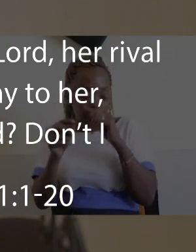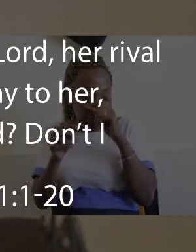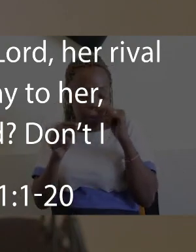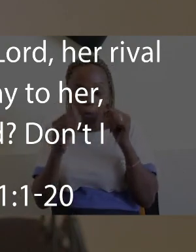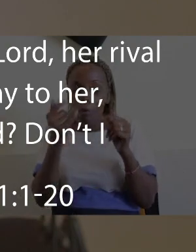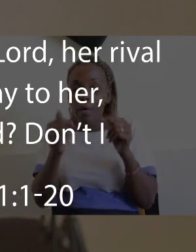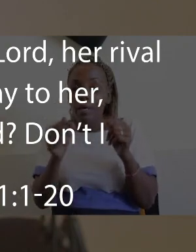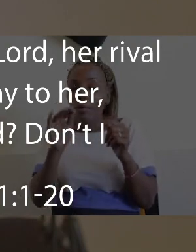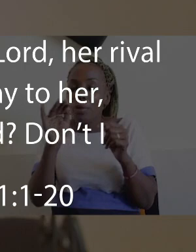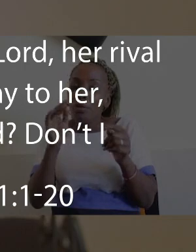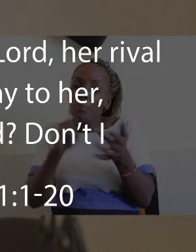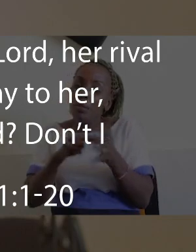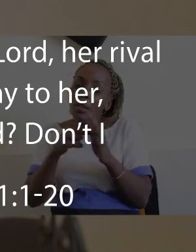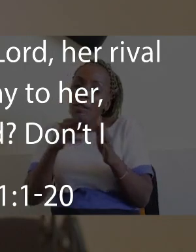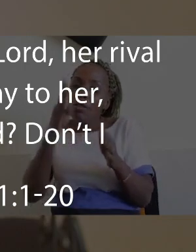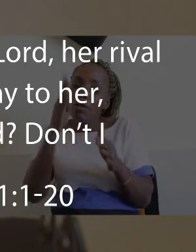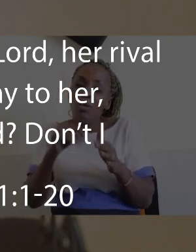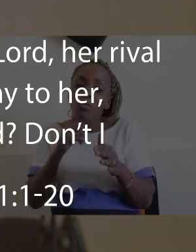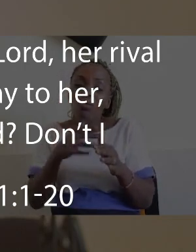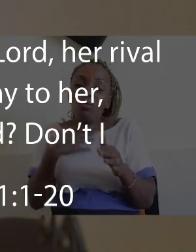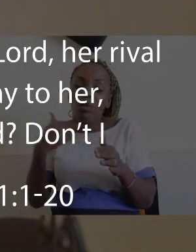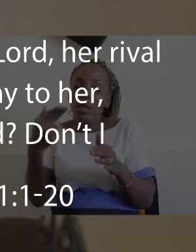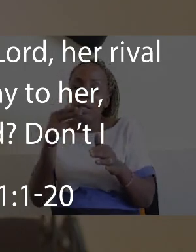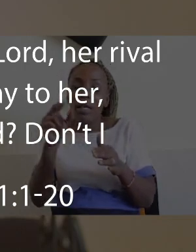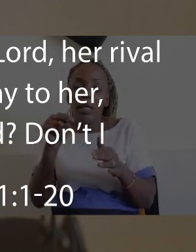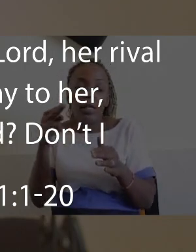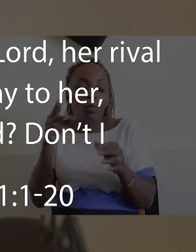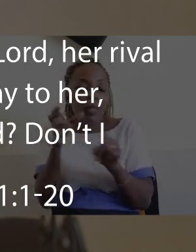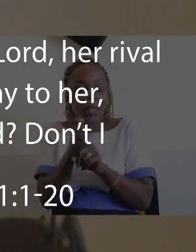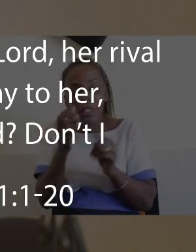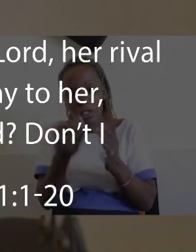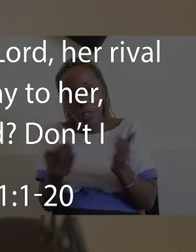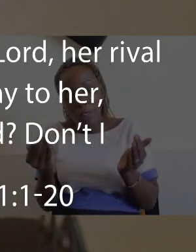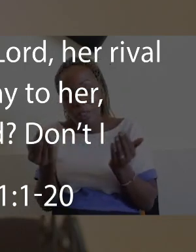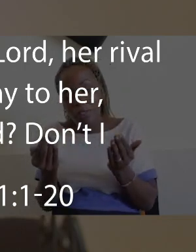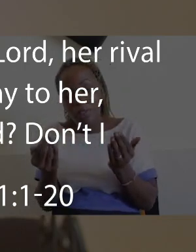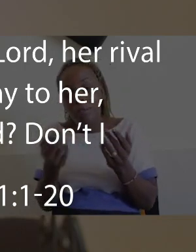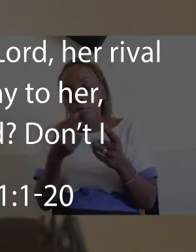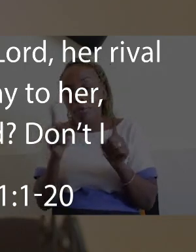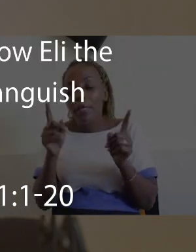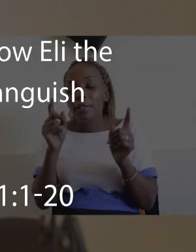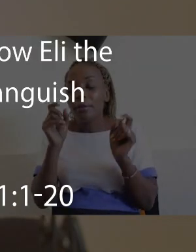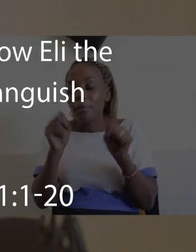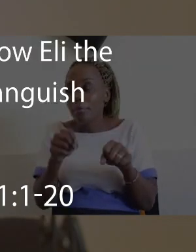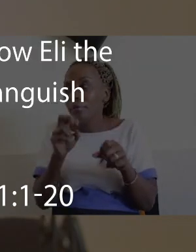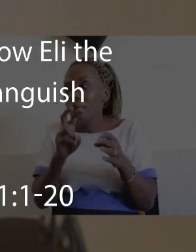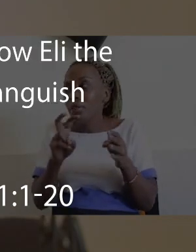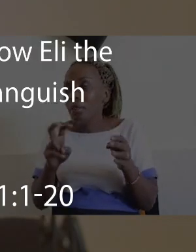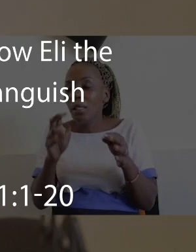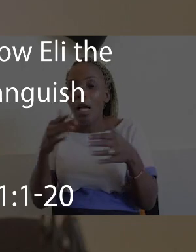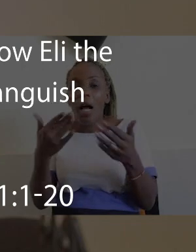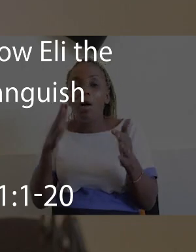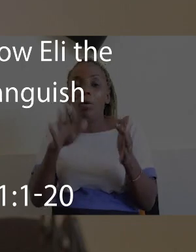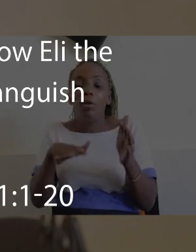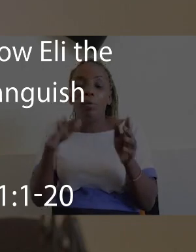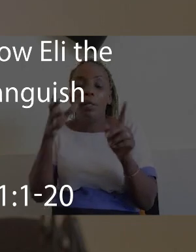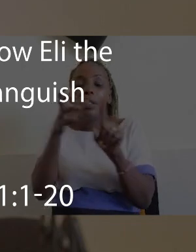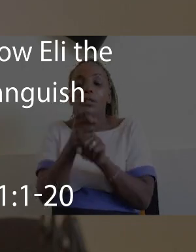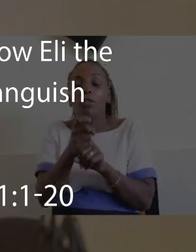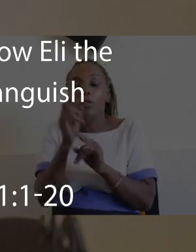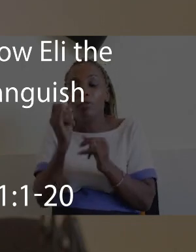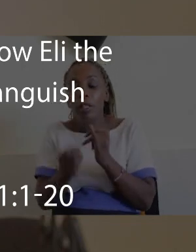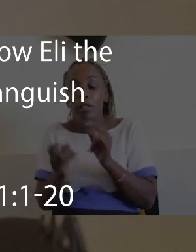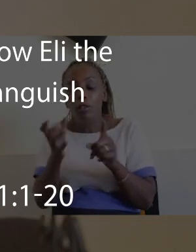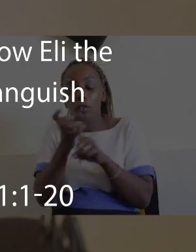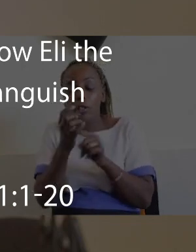question. Did God not want Hannah to have a child? But we can see how she ended because of that